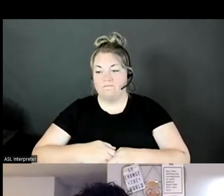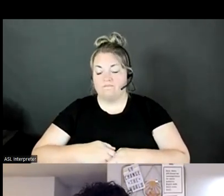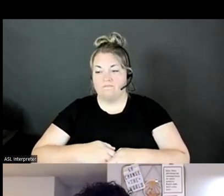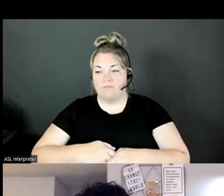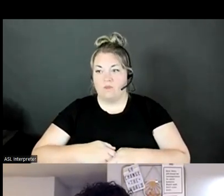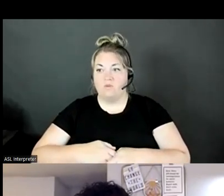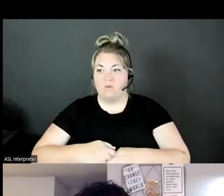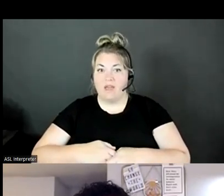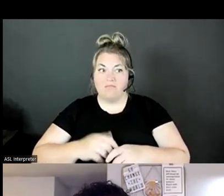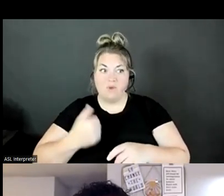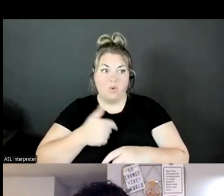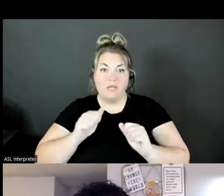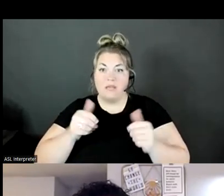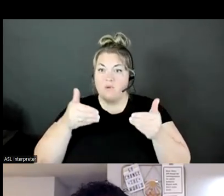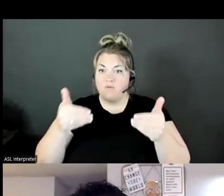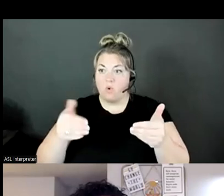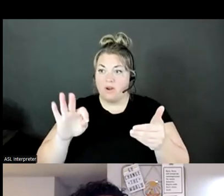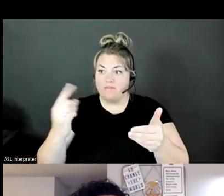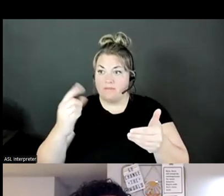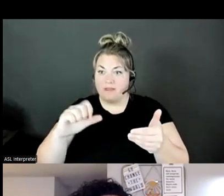So we can move forward if there's something else.